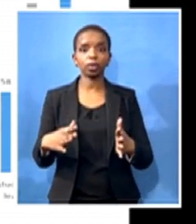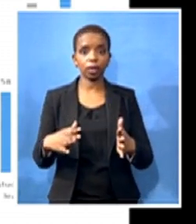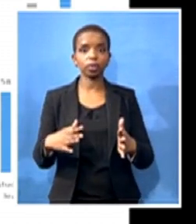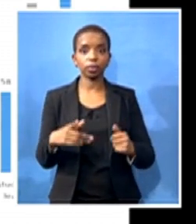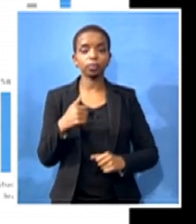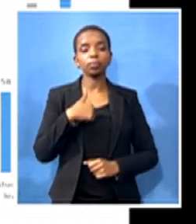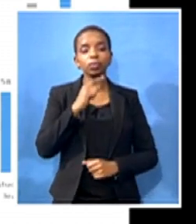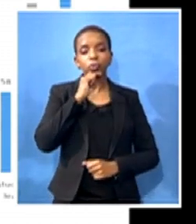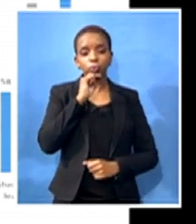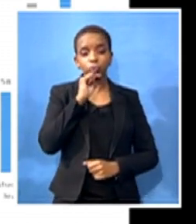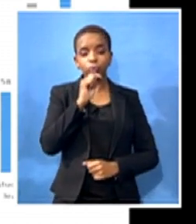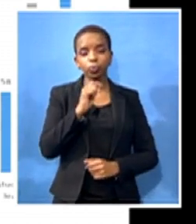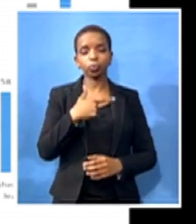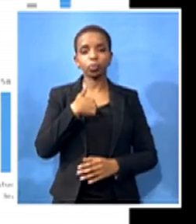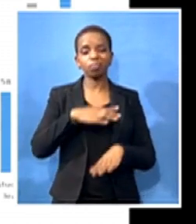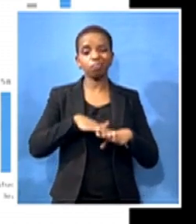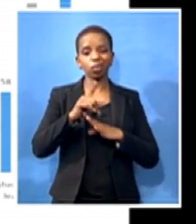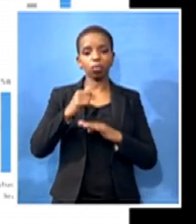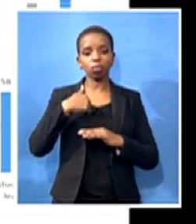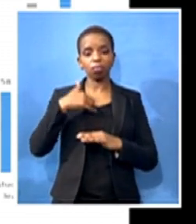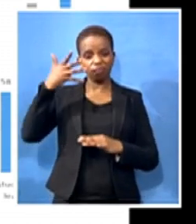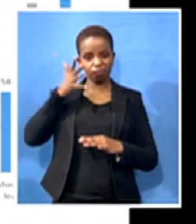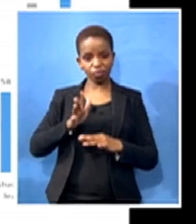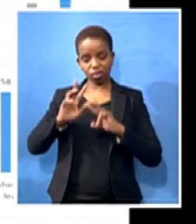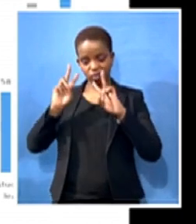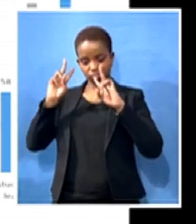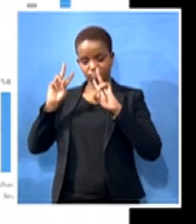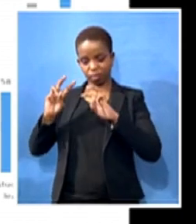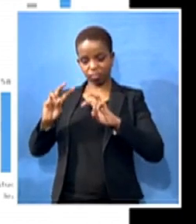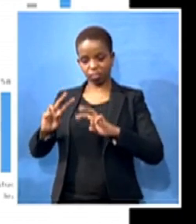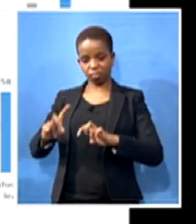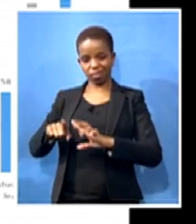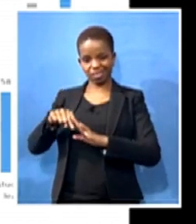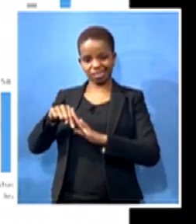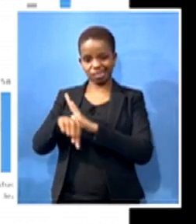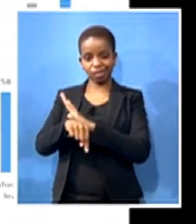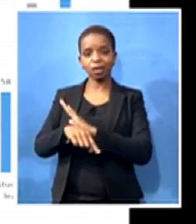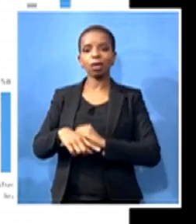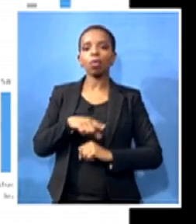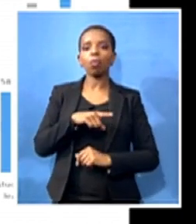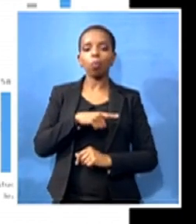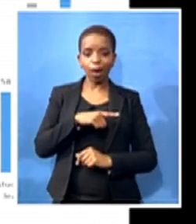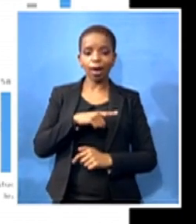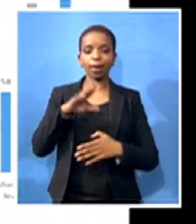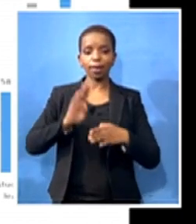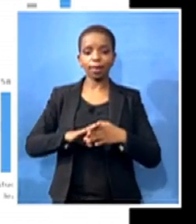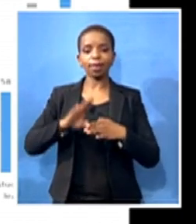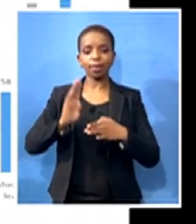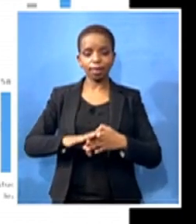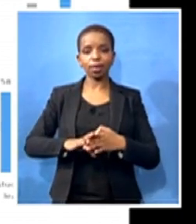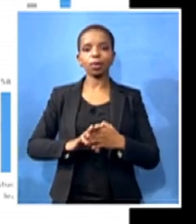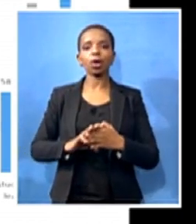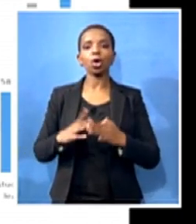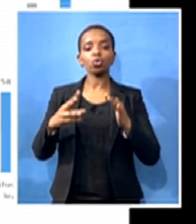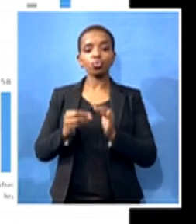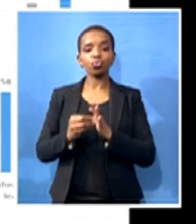investigate this further and to consider some of the reasons why students are sort of